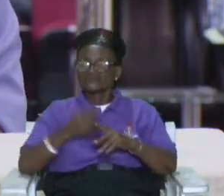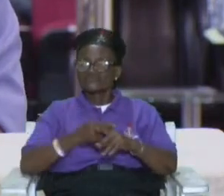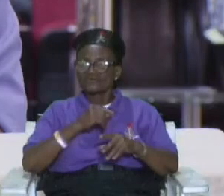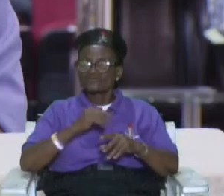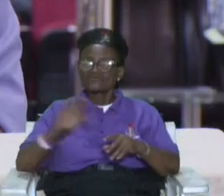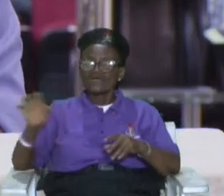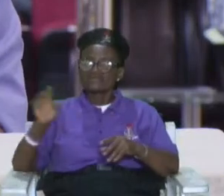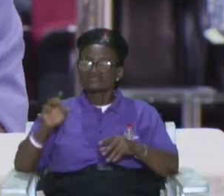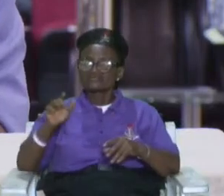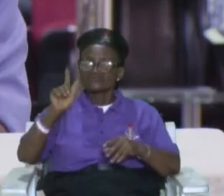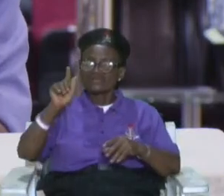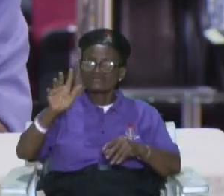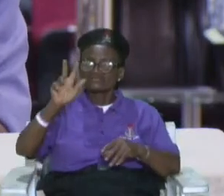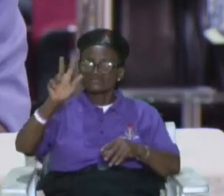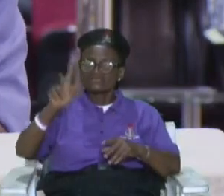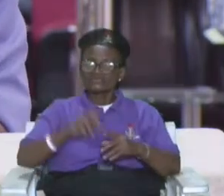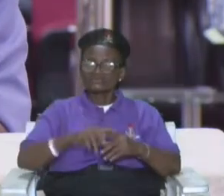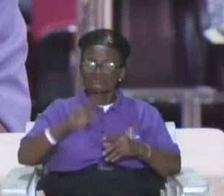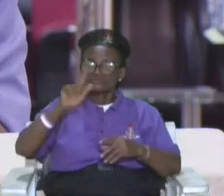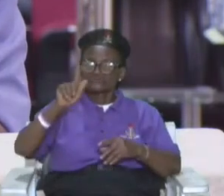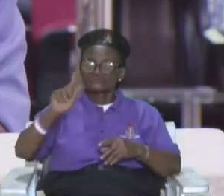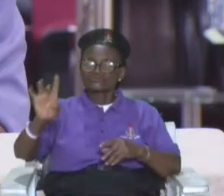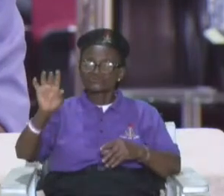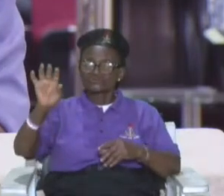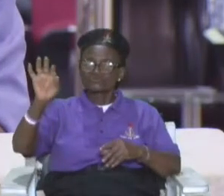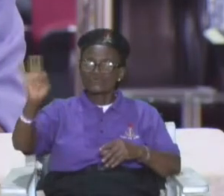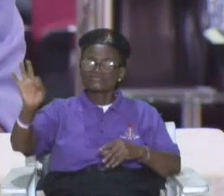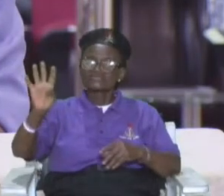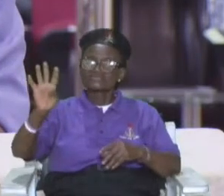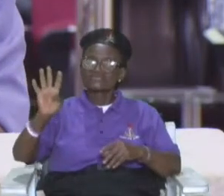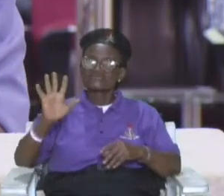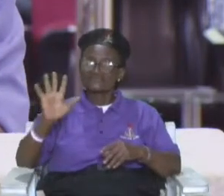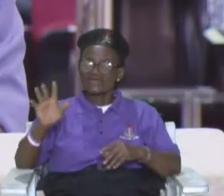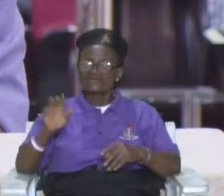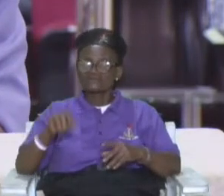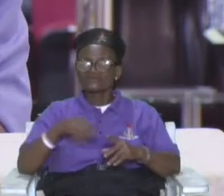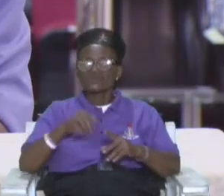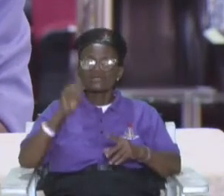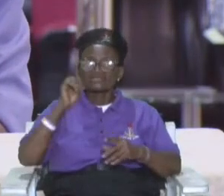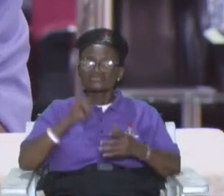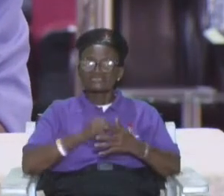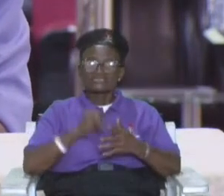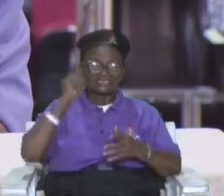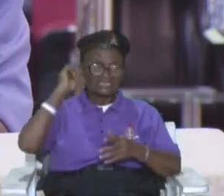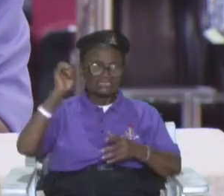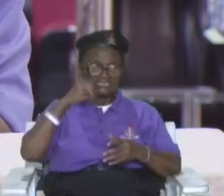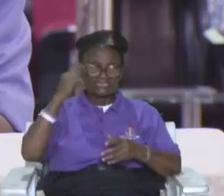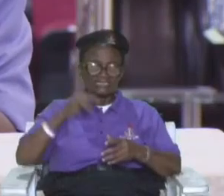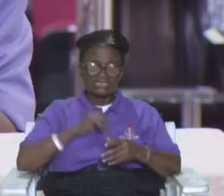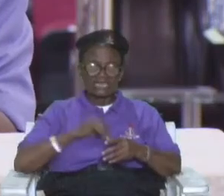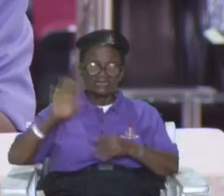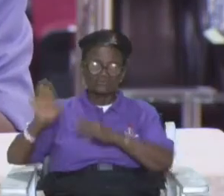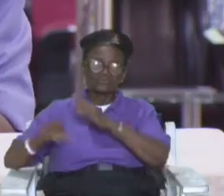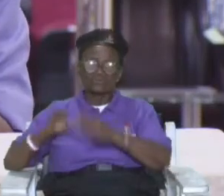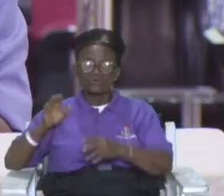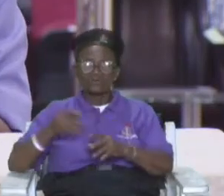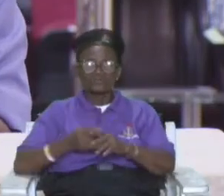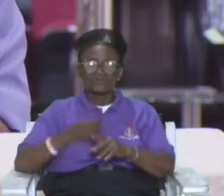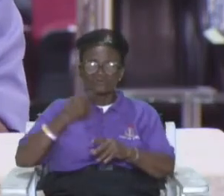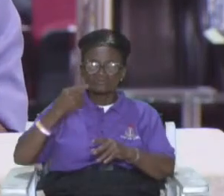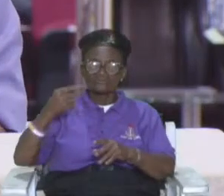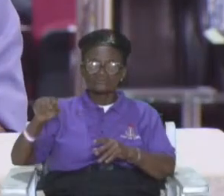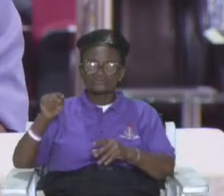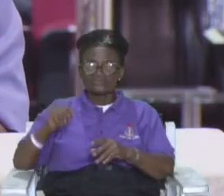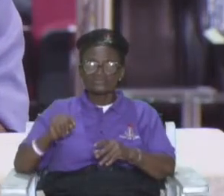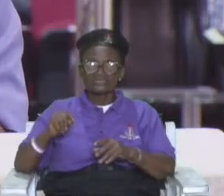5, where he said, "Oh, do I walk through the valley of the shadow of death, I will fear no evil." And